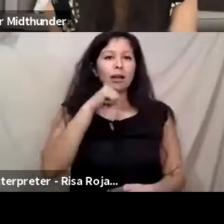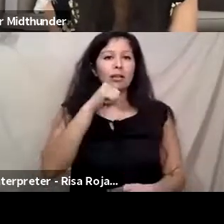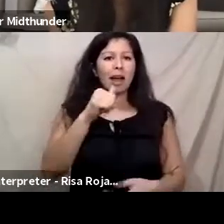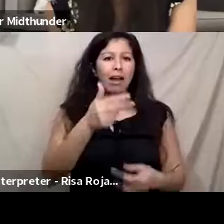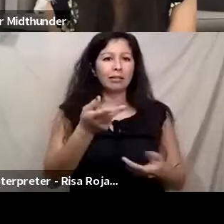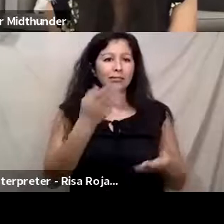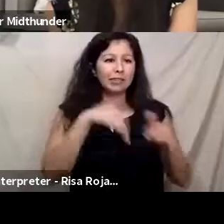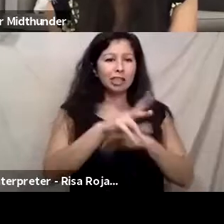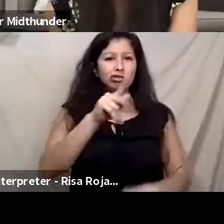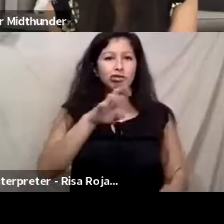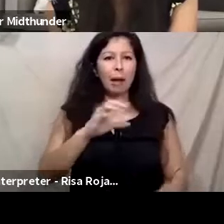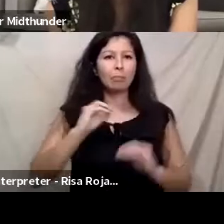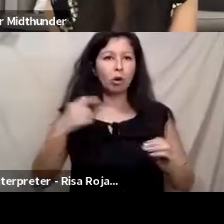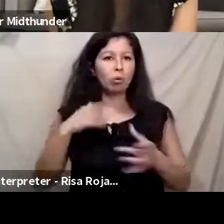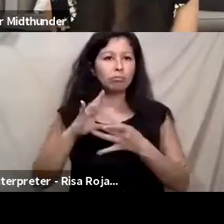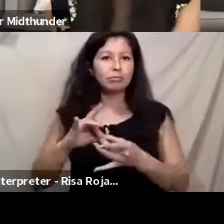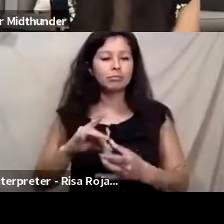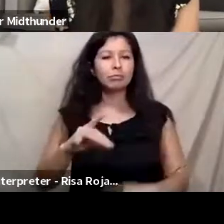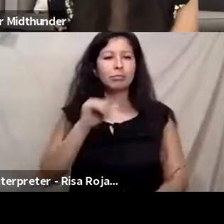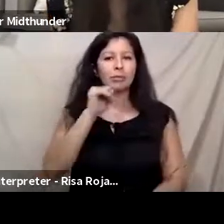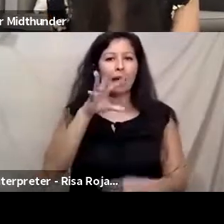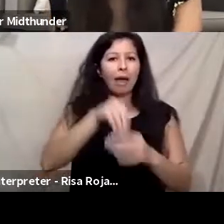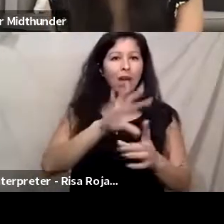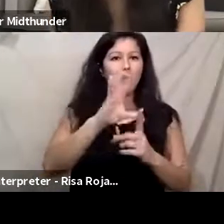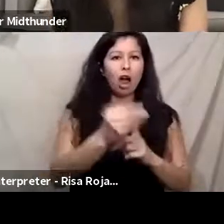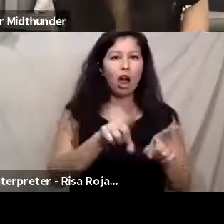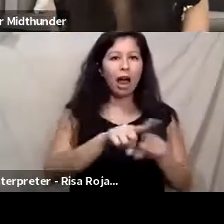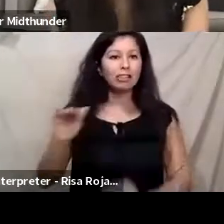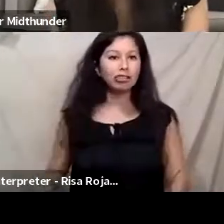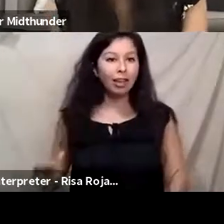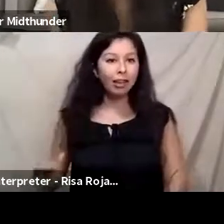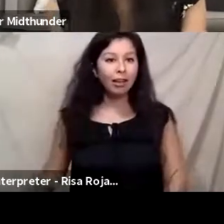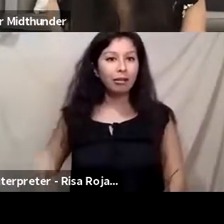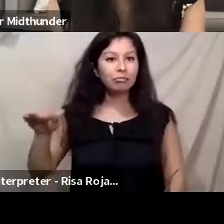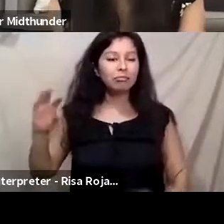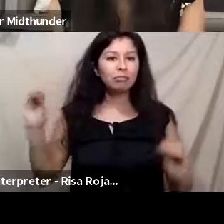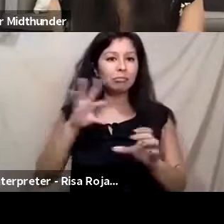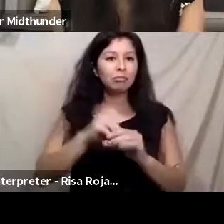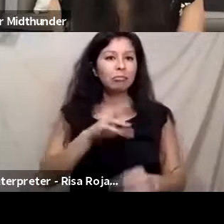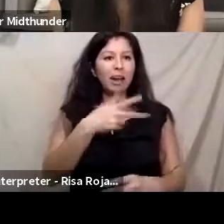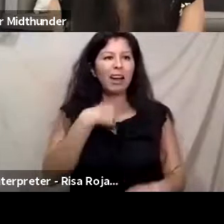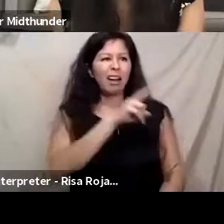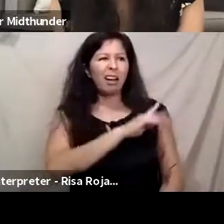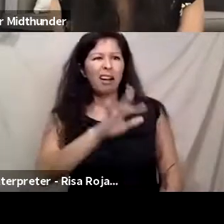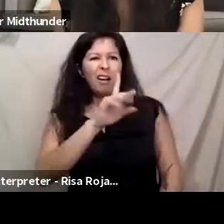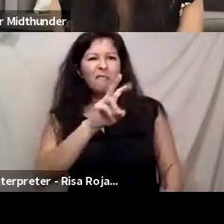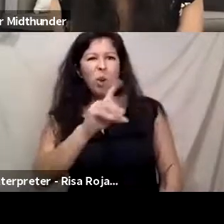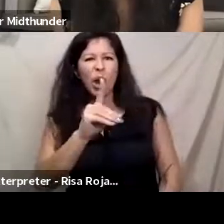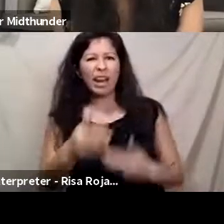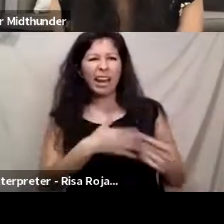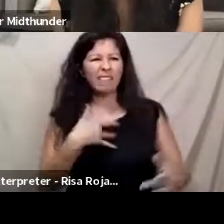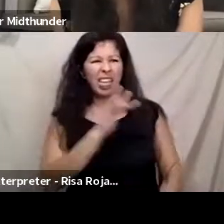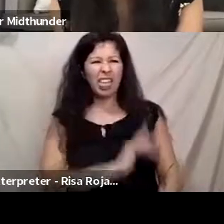enrolled in the tribe and not being involved in the culture as a child. There's a void anyways. Like, there's this